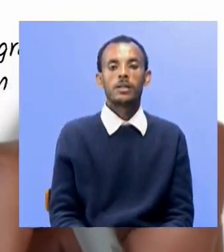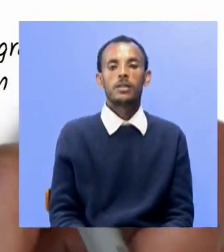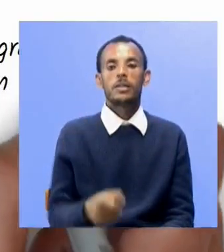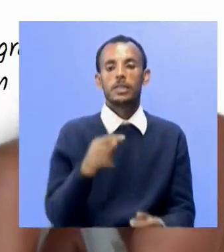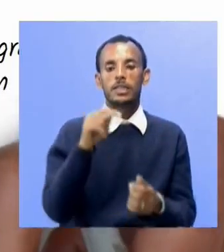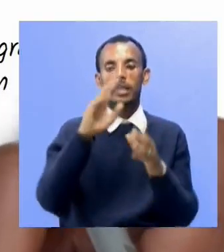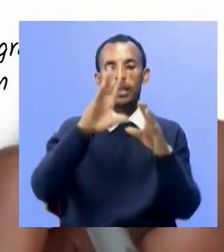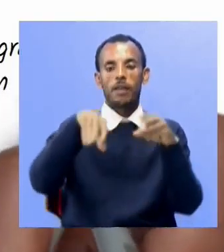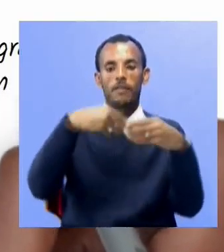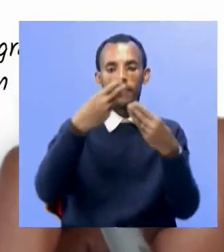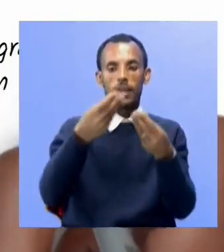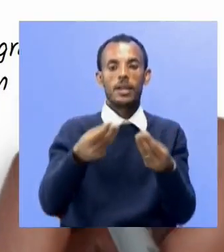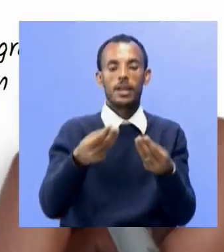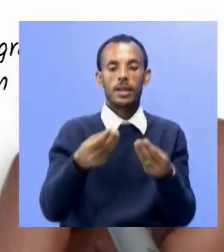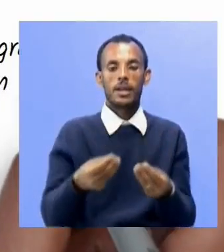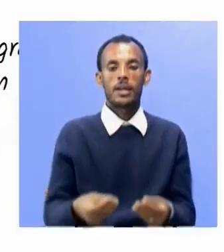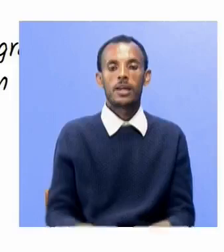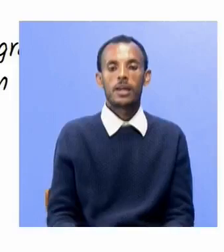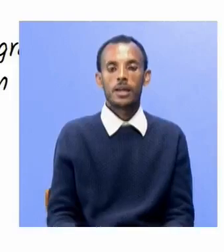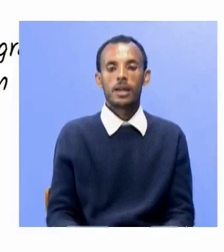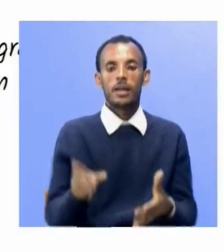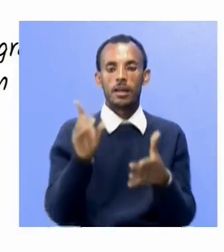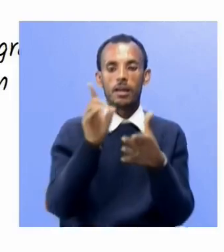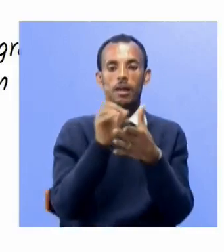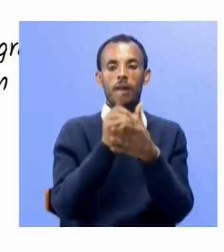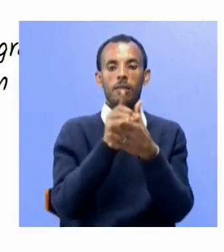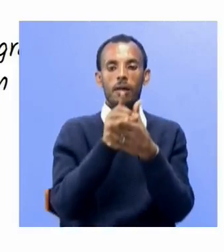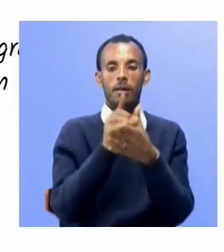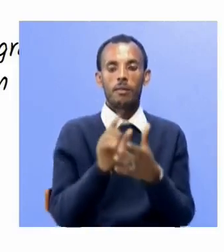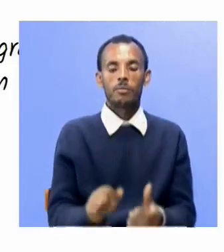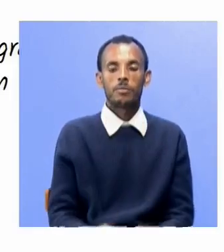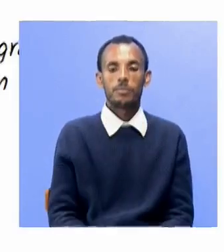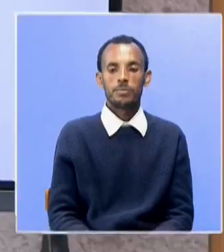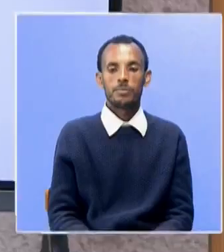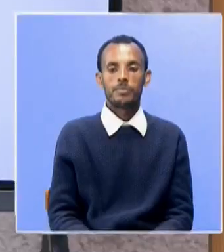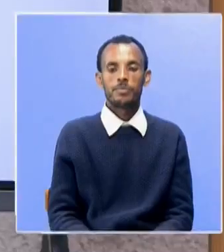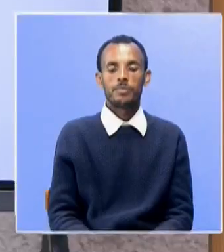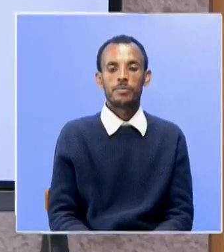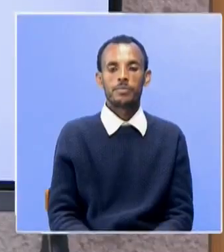the given data.